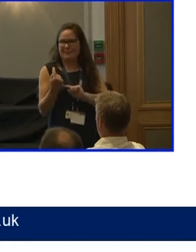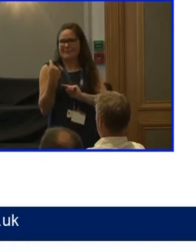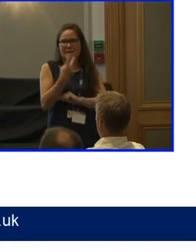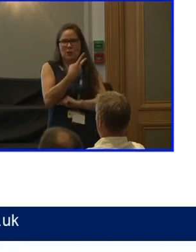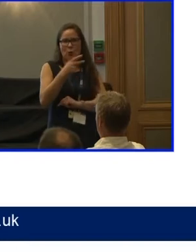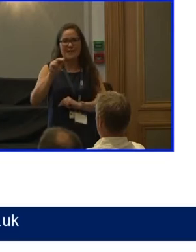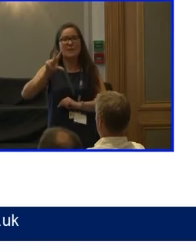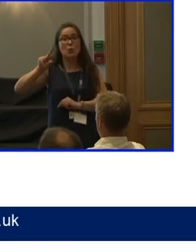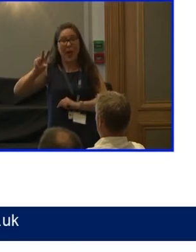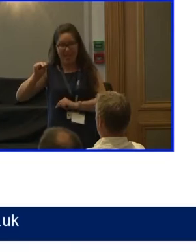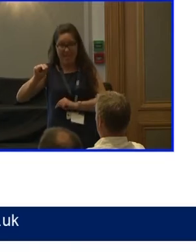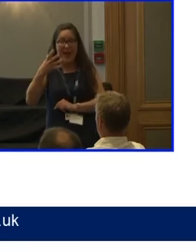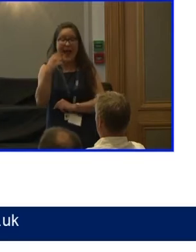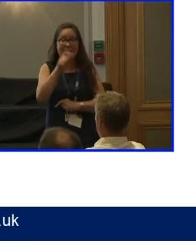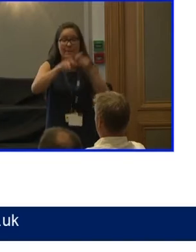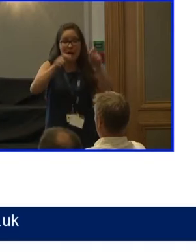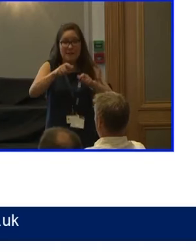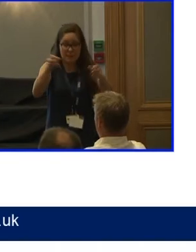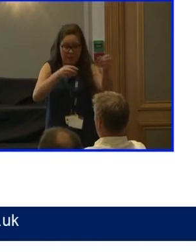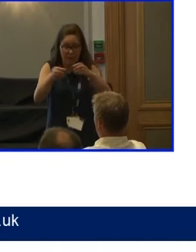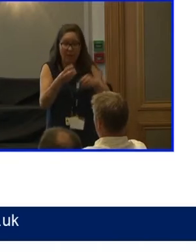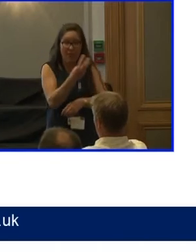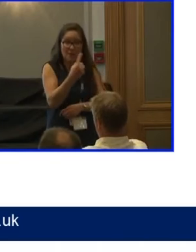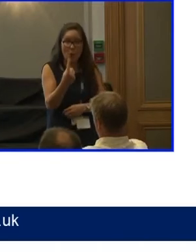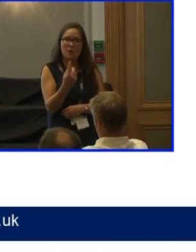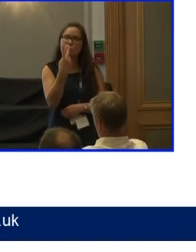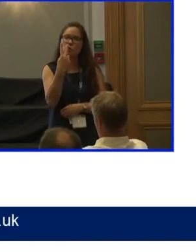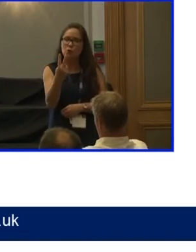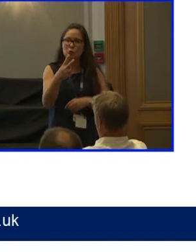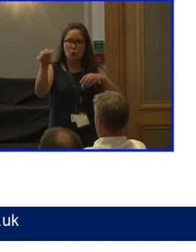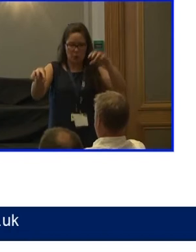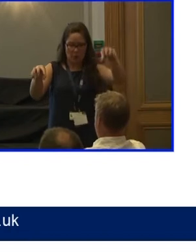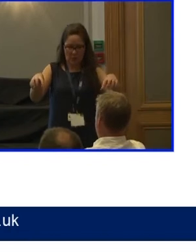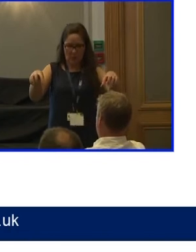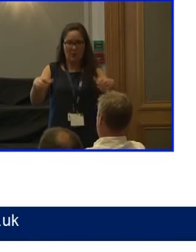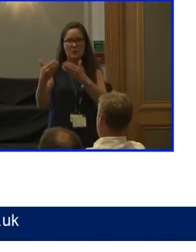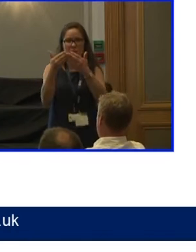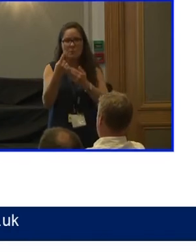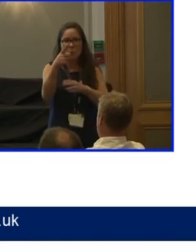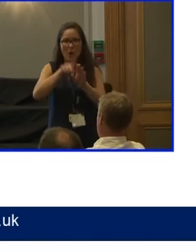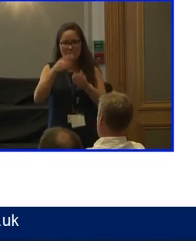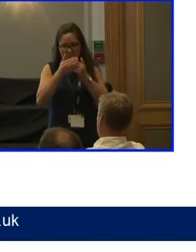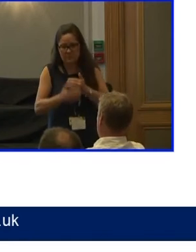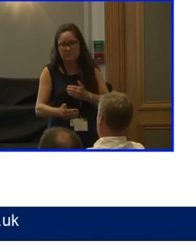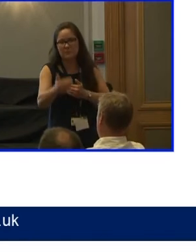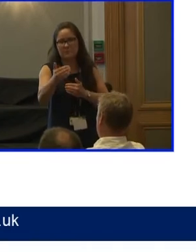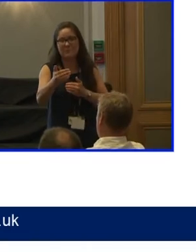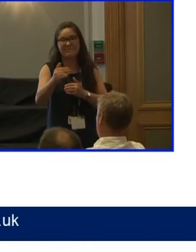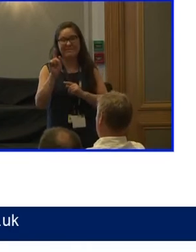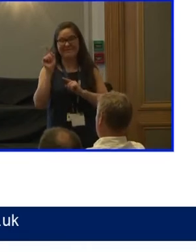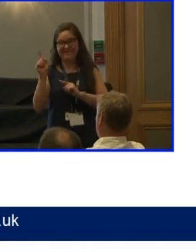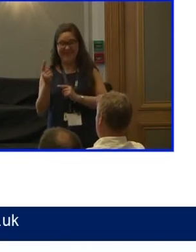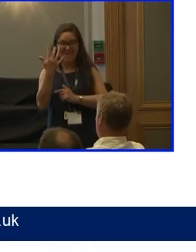31 participants at two sites in the USA with a primary endpoint at 1 year. And it wasn't until almost 5 years, so